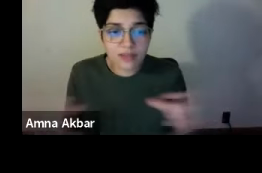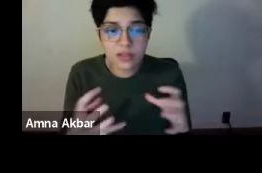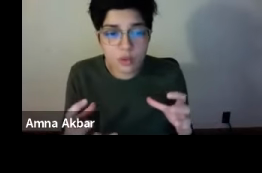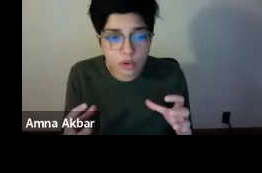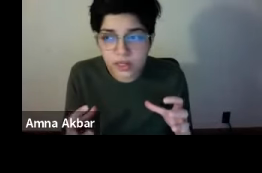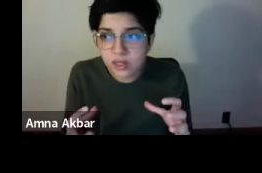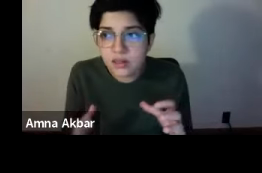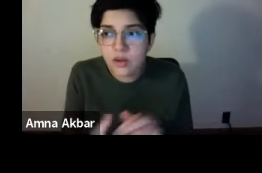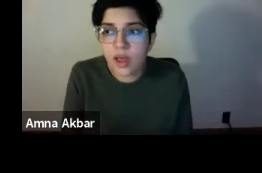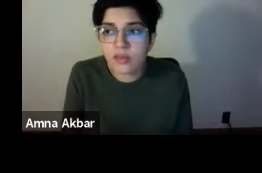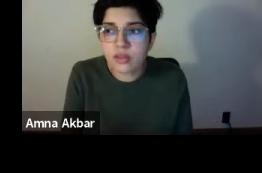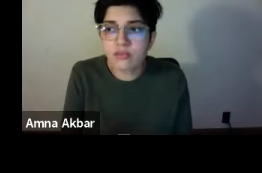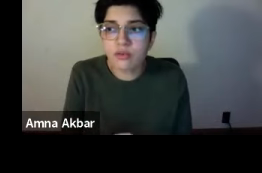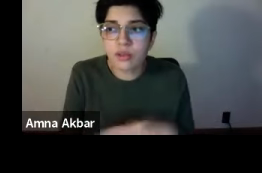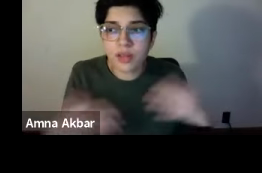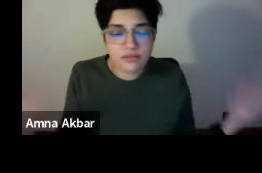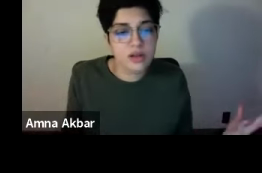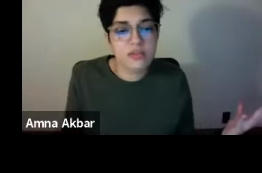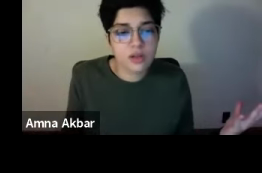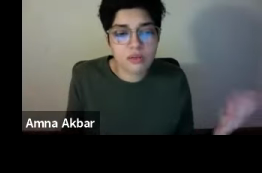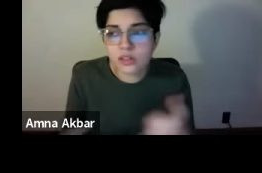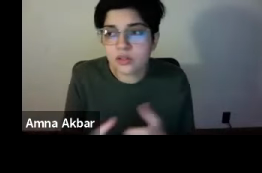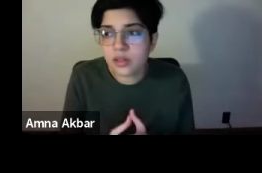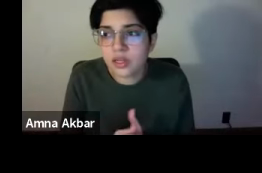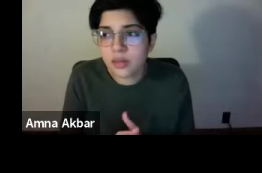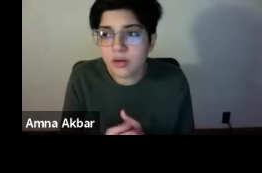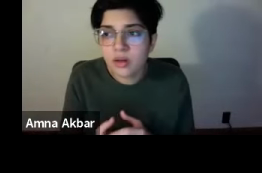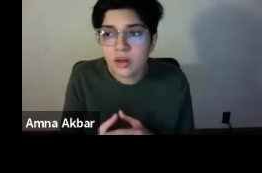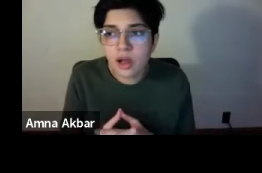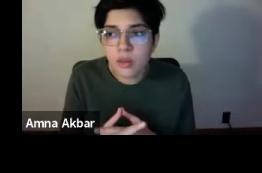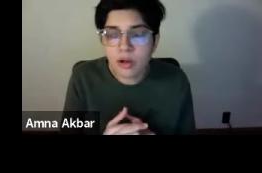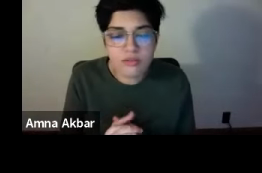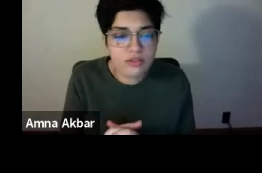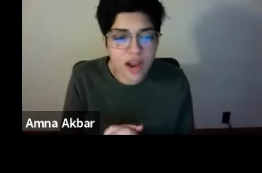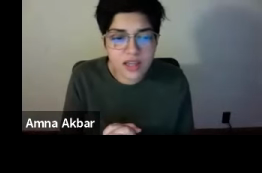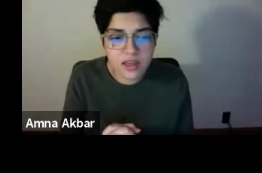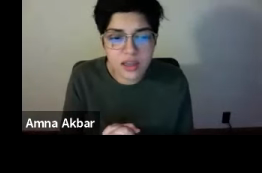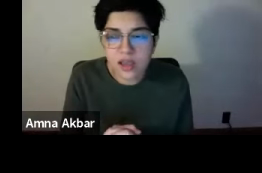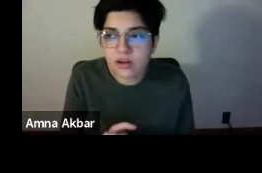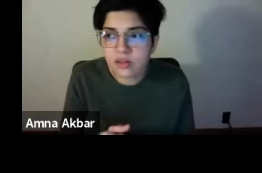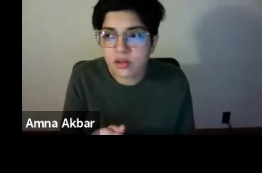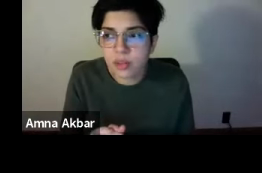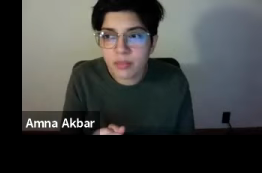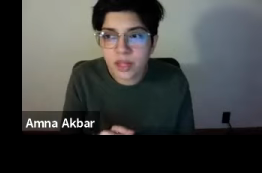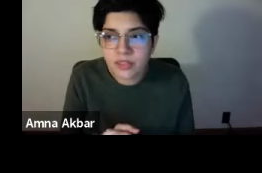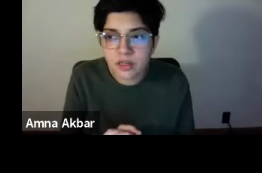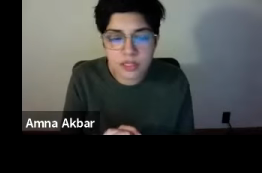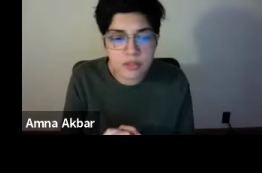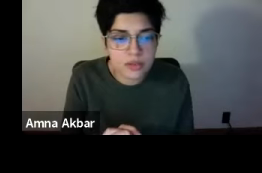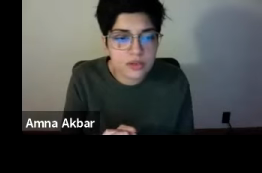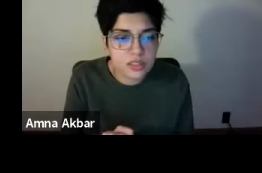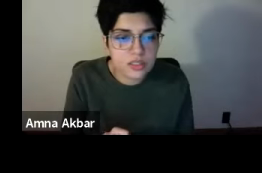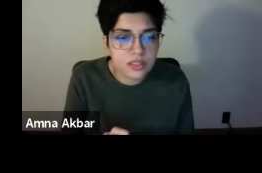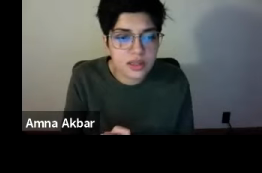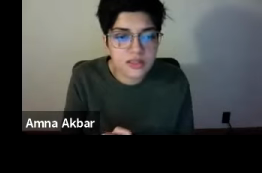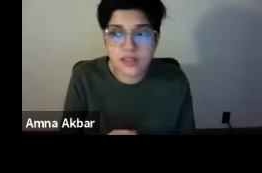who are privately hoarding it rather than for the benefit of us all, right? So you can think about all of the fracking and the pipelines that are being